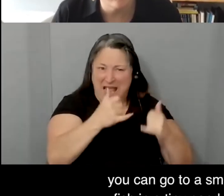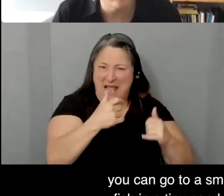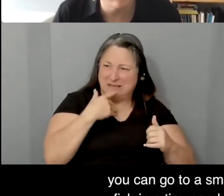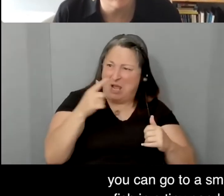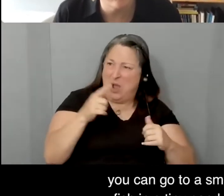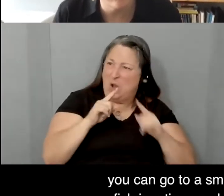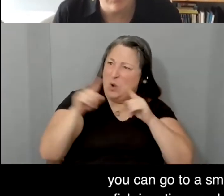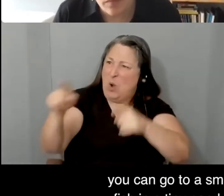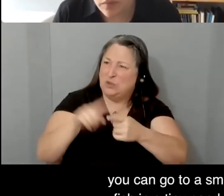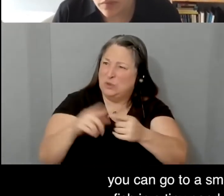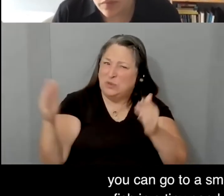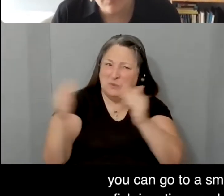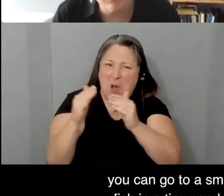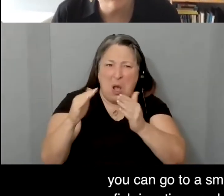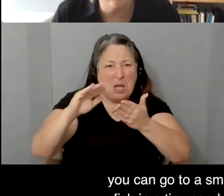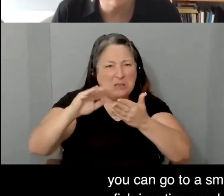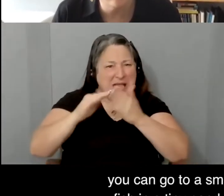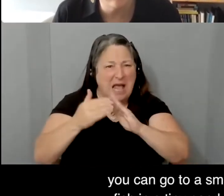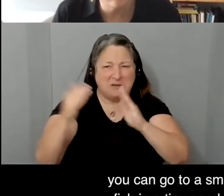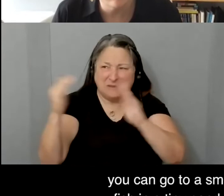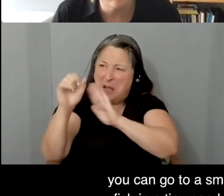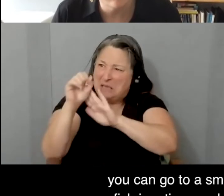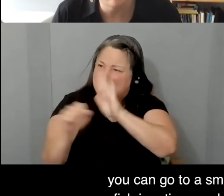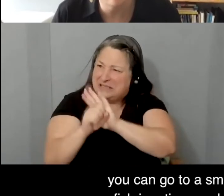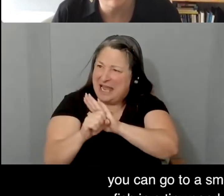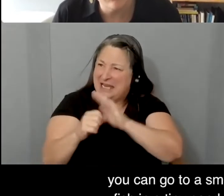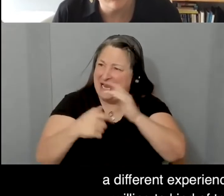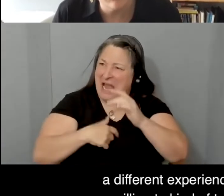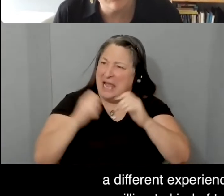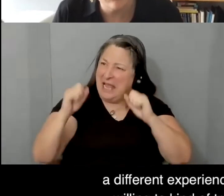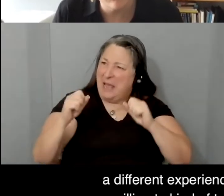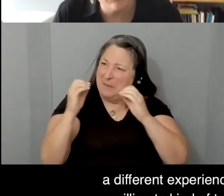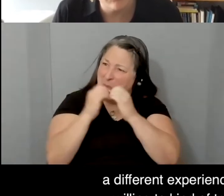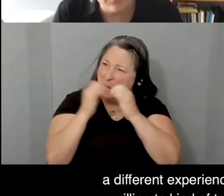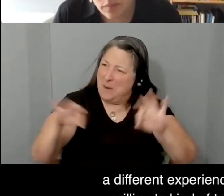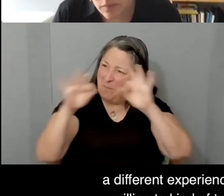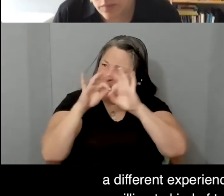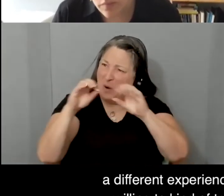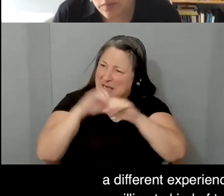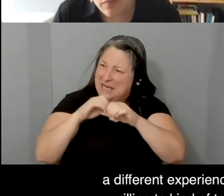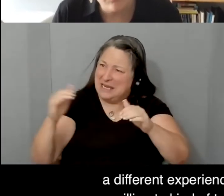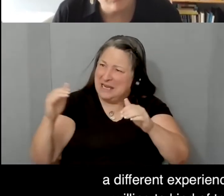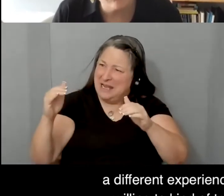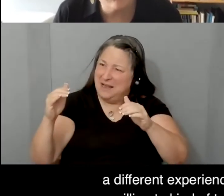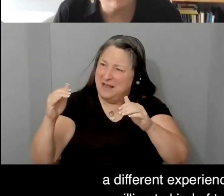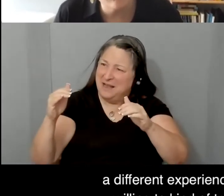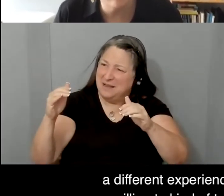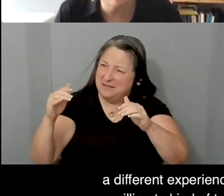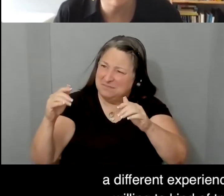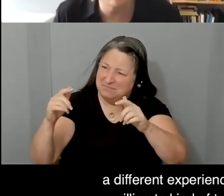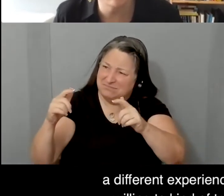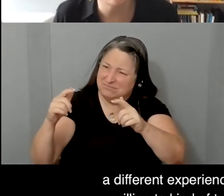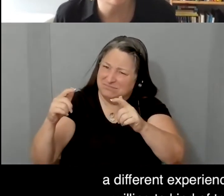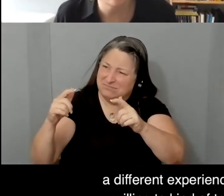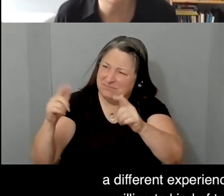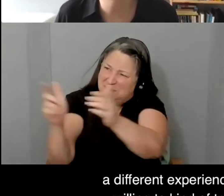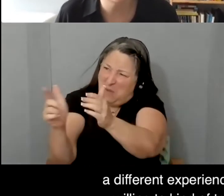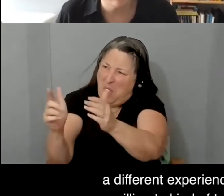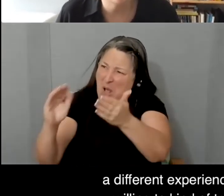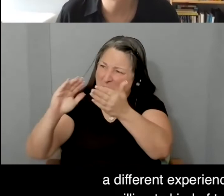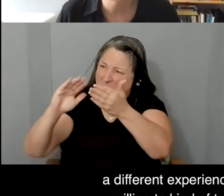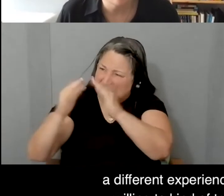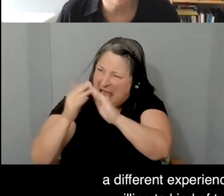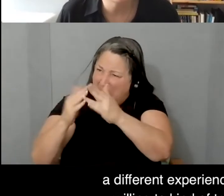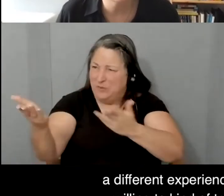smaller community and be a big fish in a tiny pond, that might bring a different experience. So, just be really willing to kind of